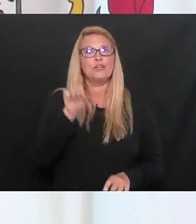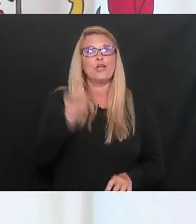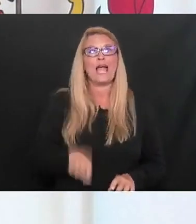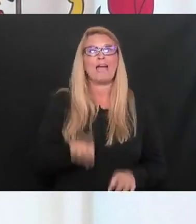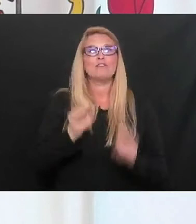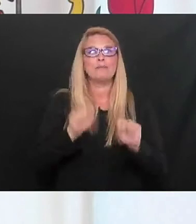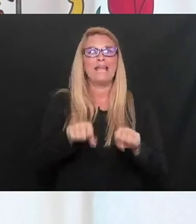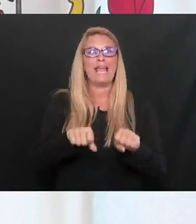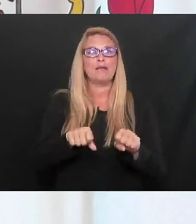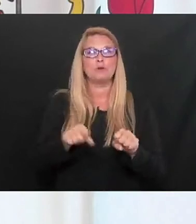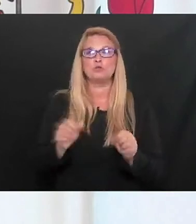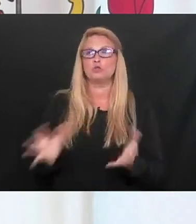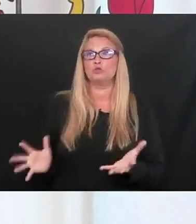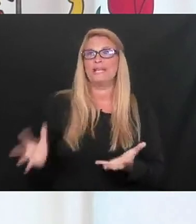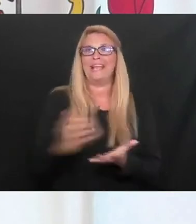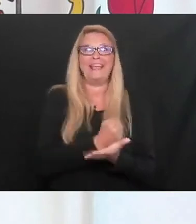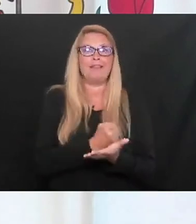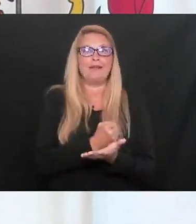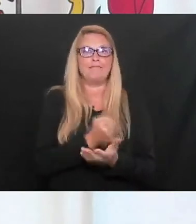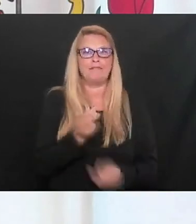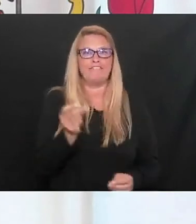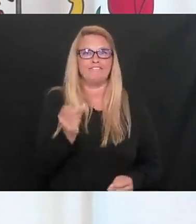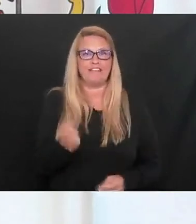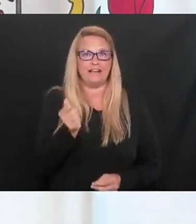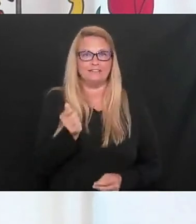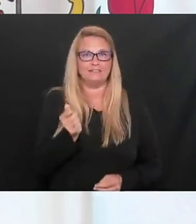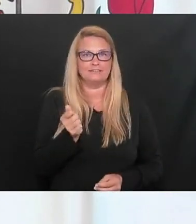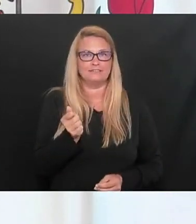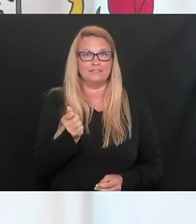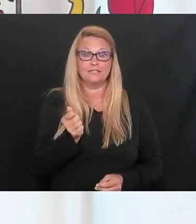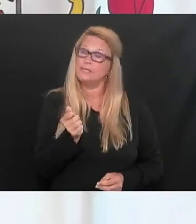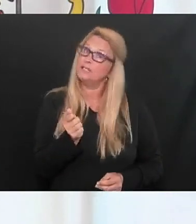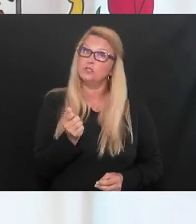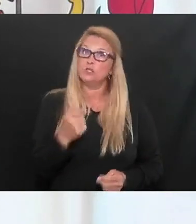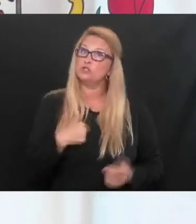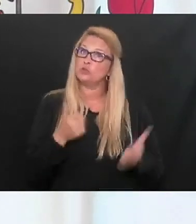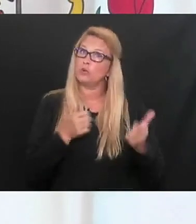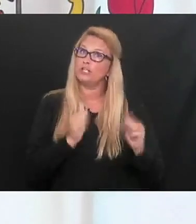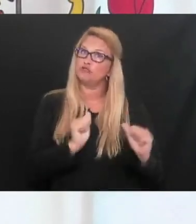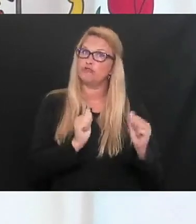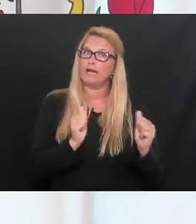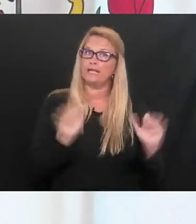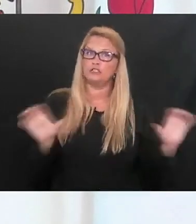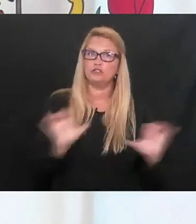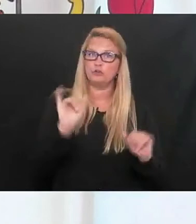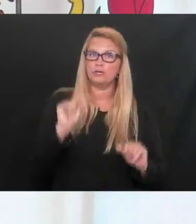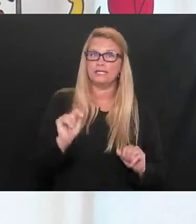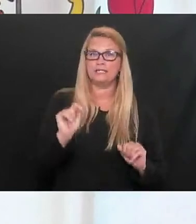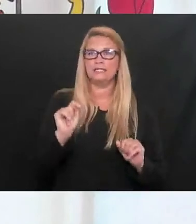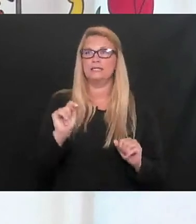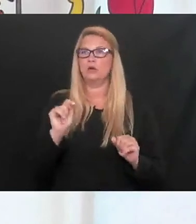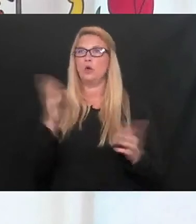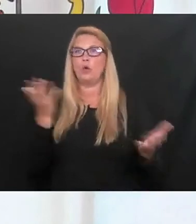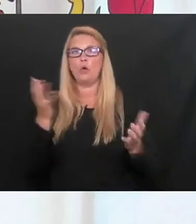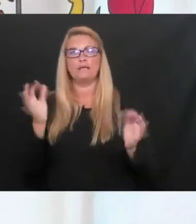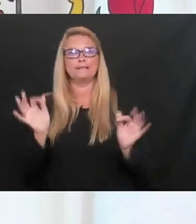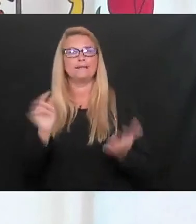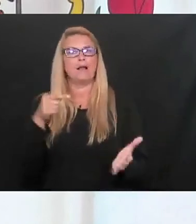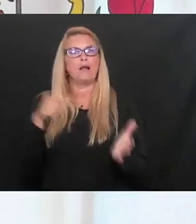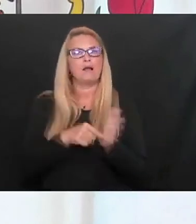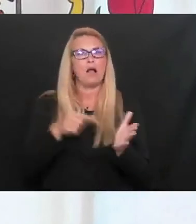to get things fast. And so we've tried to do it always on a very equitable, from a very